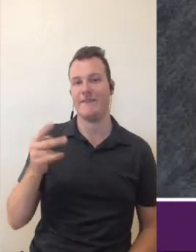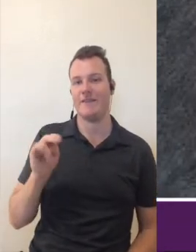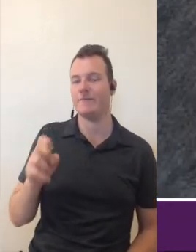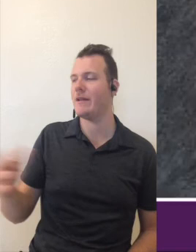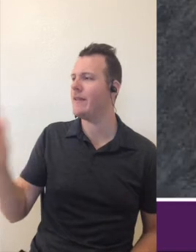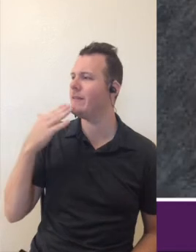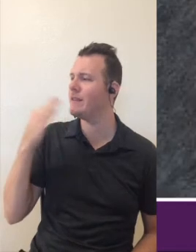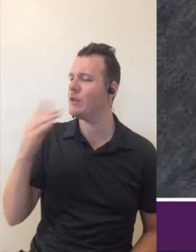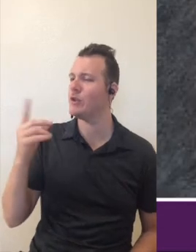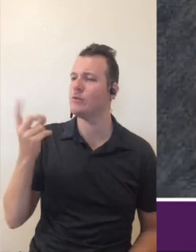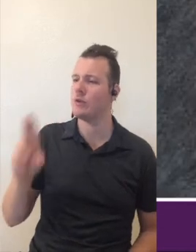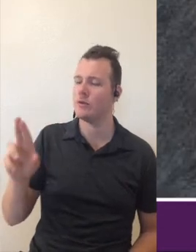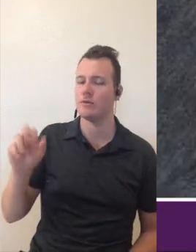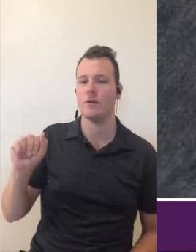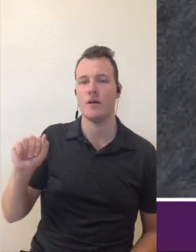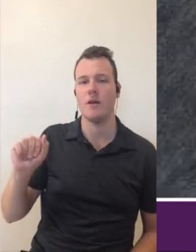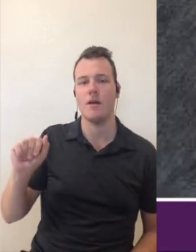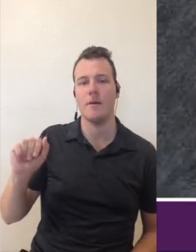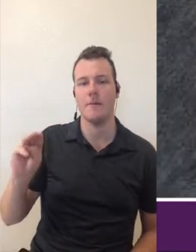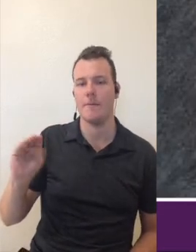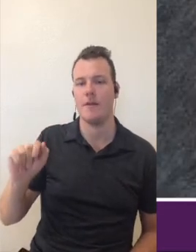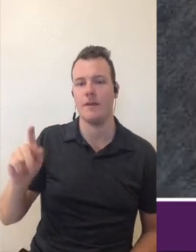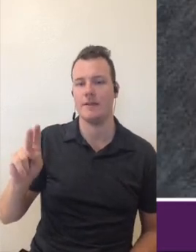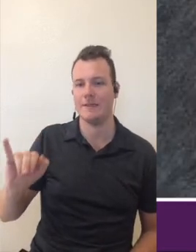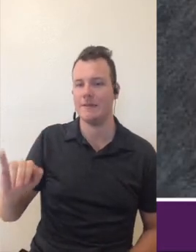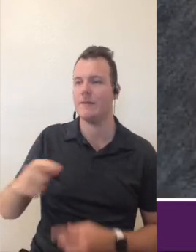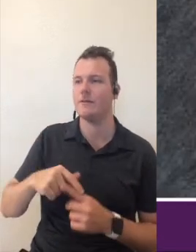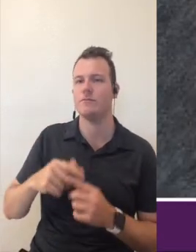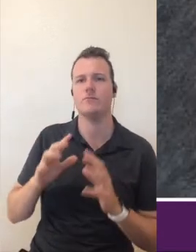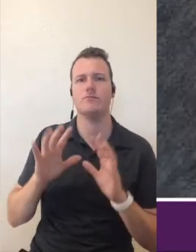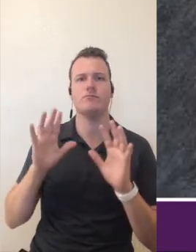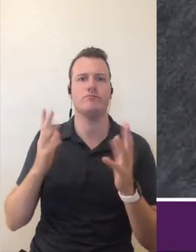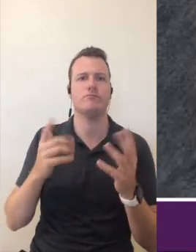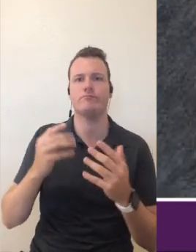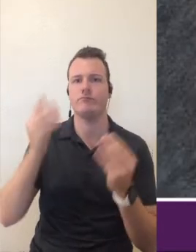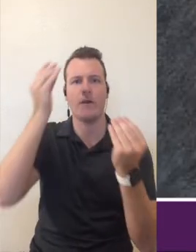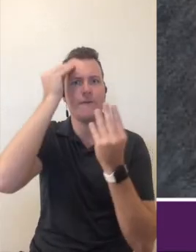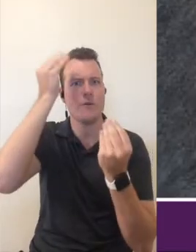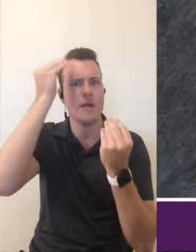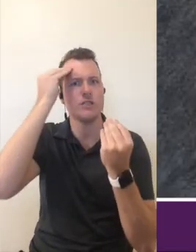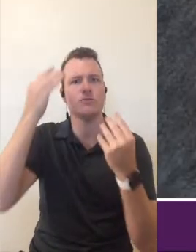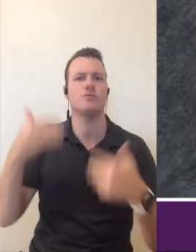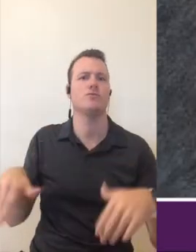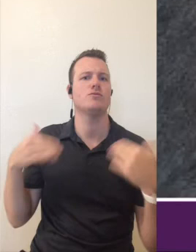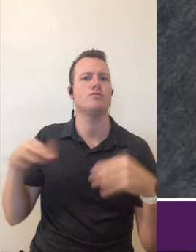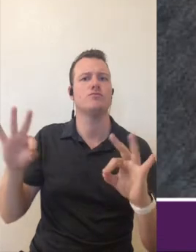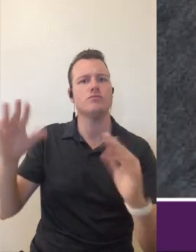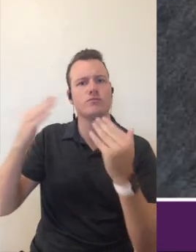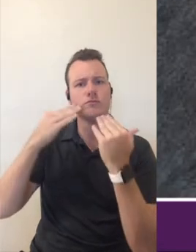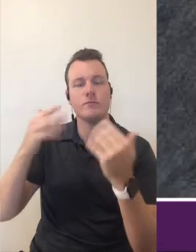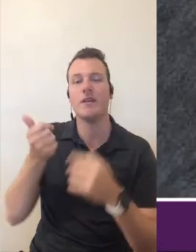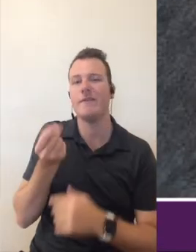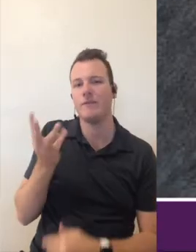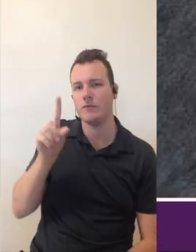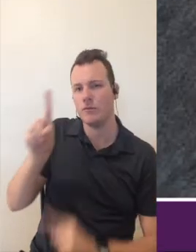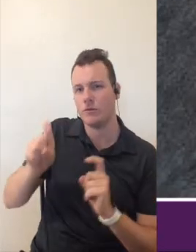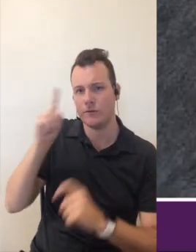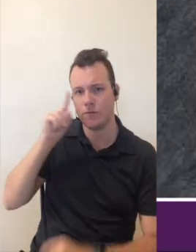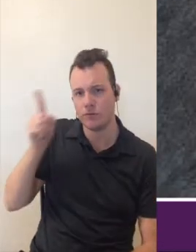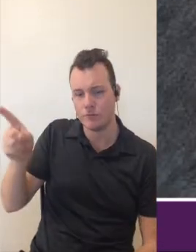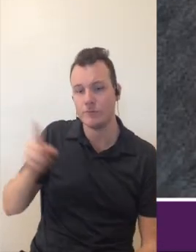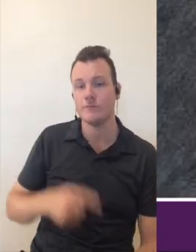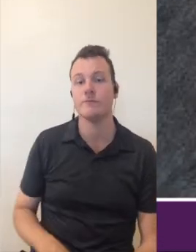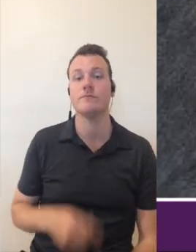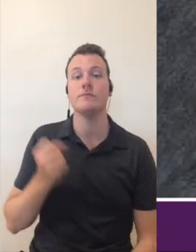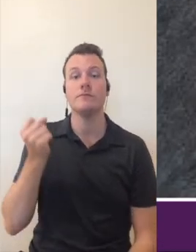was helpful for you all. Thank you, Dr. Amlani. That was an incredibly informative presentation. And we